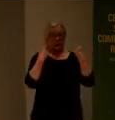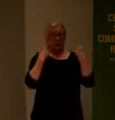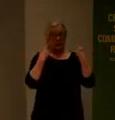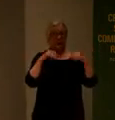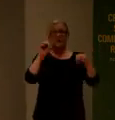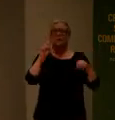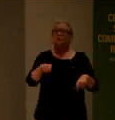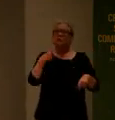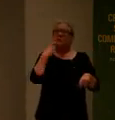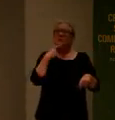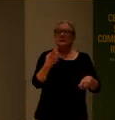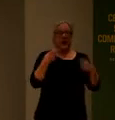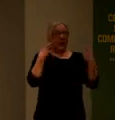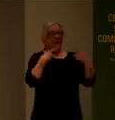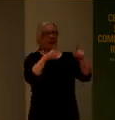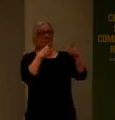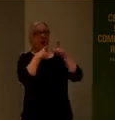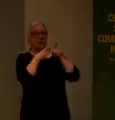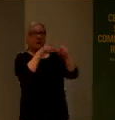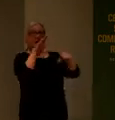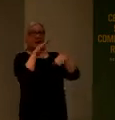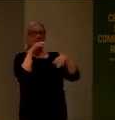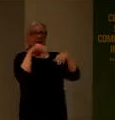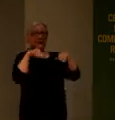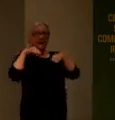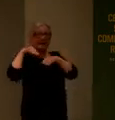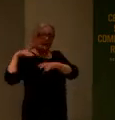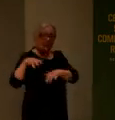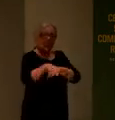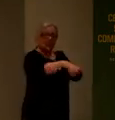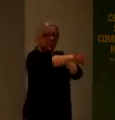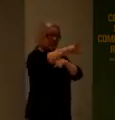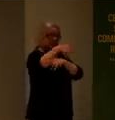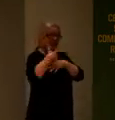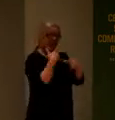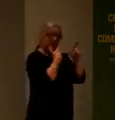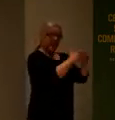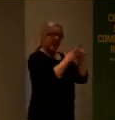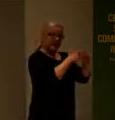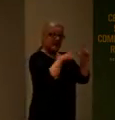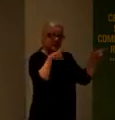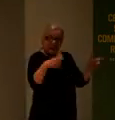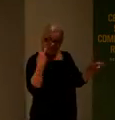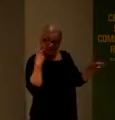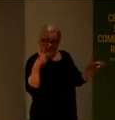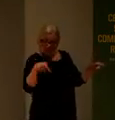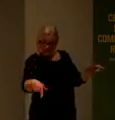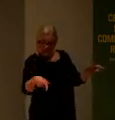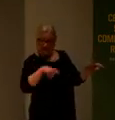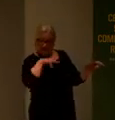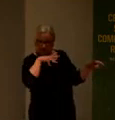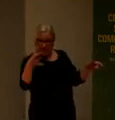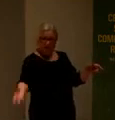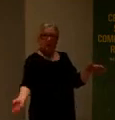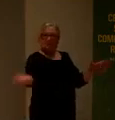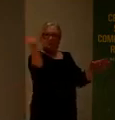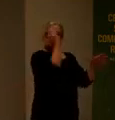by the river, also pick up, you know, the plastics or gardening, you know, but